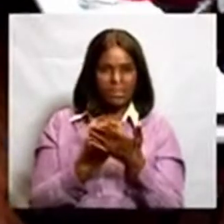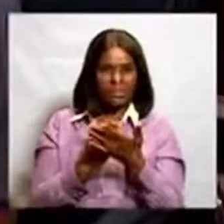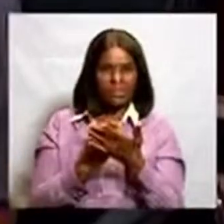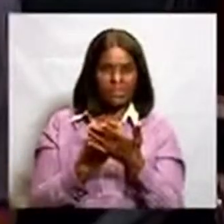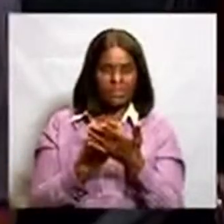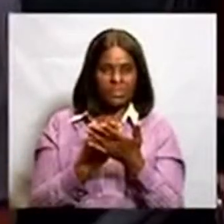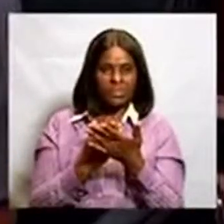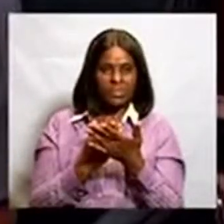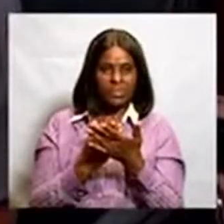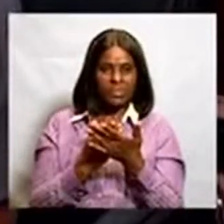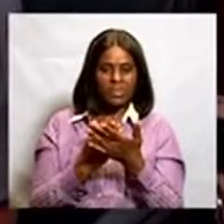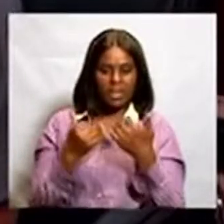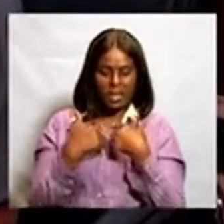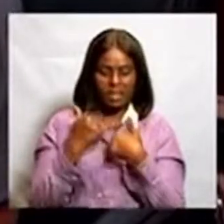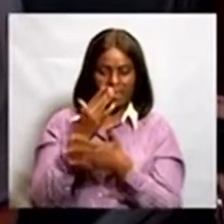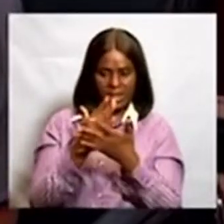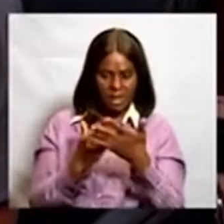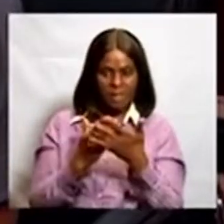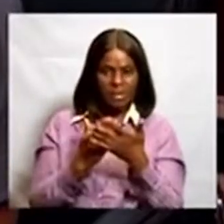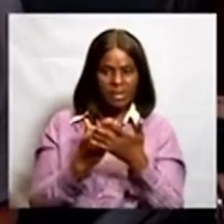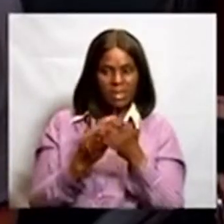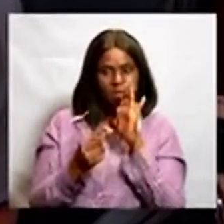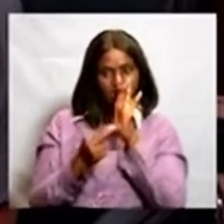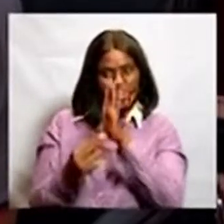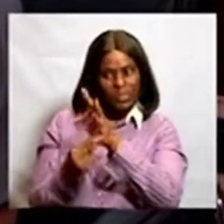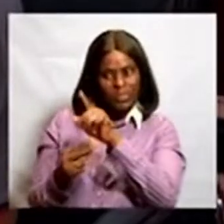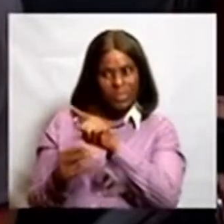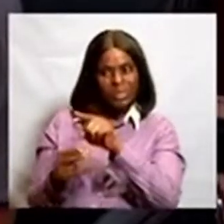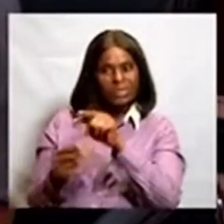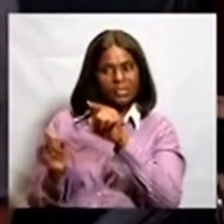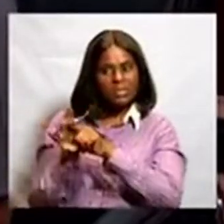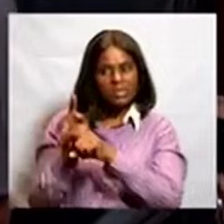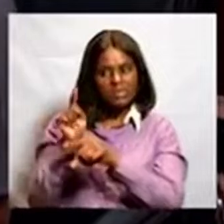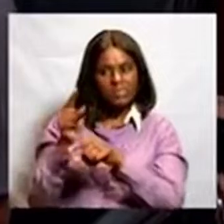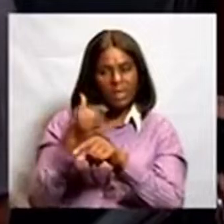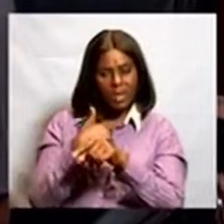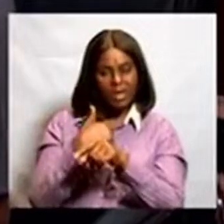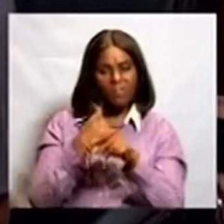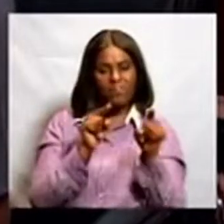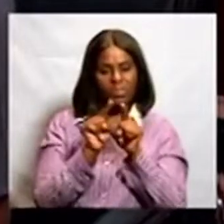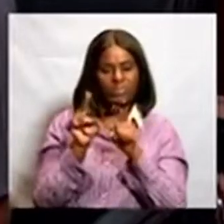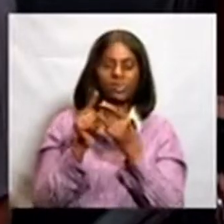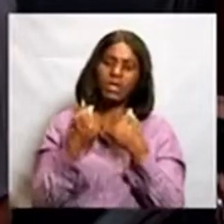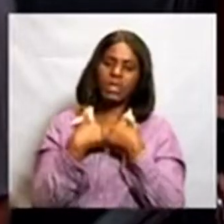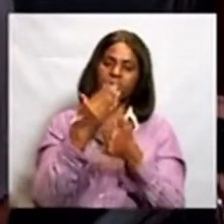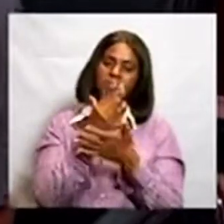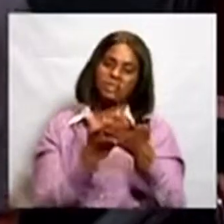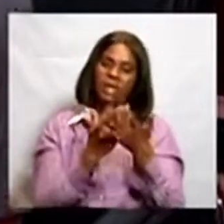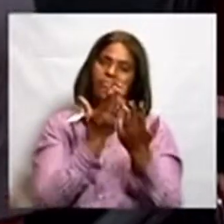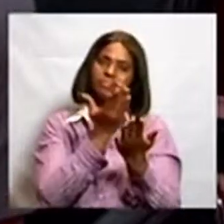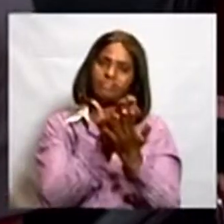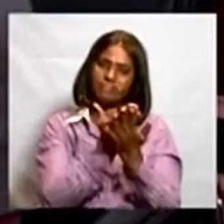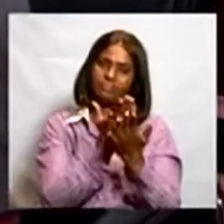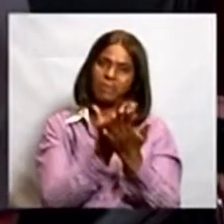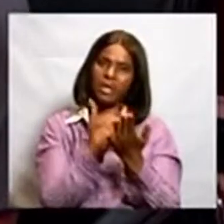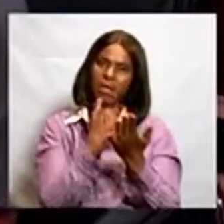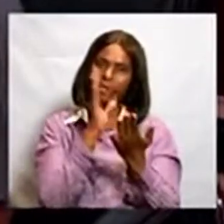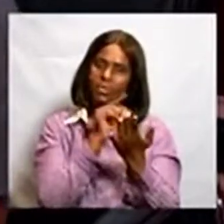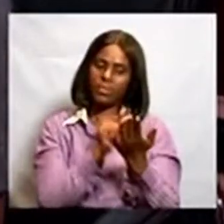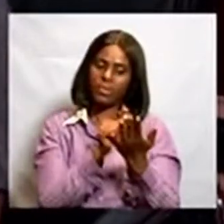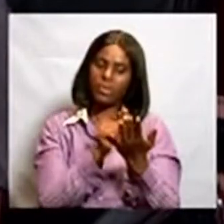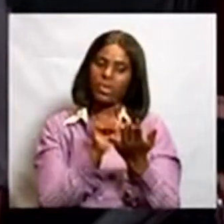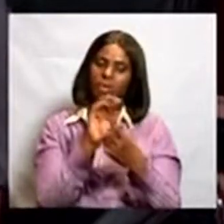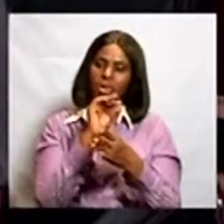when you reflect on the duplication, there have also been some suggestions